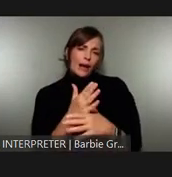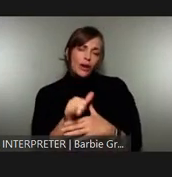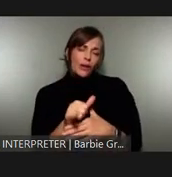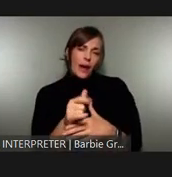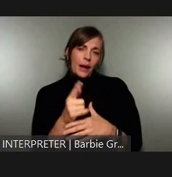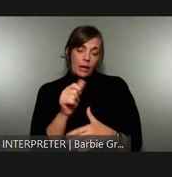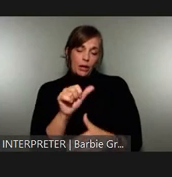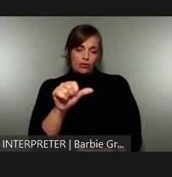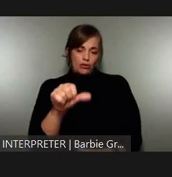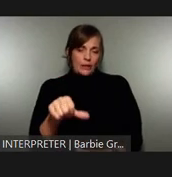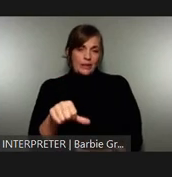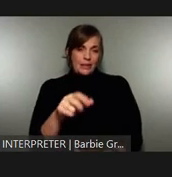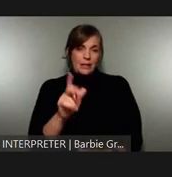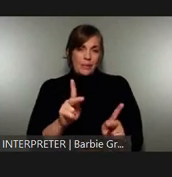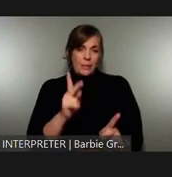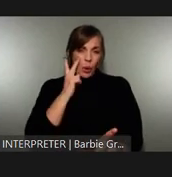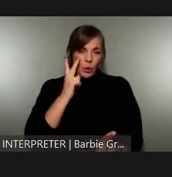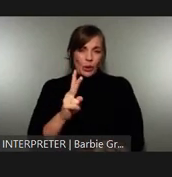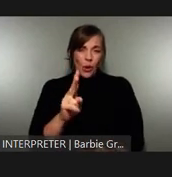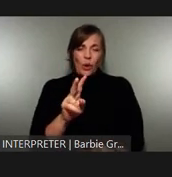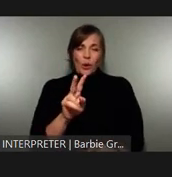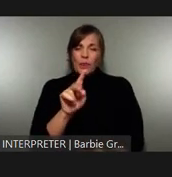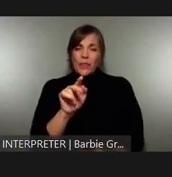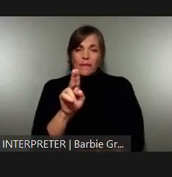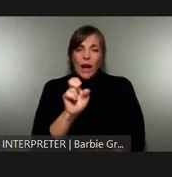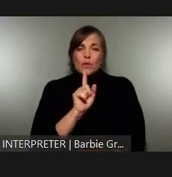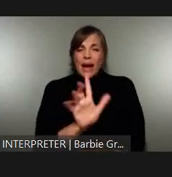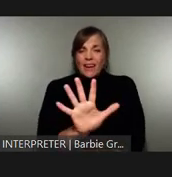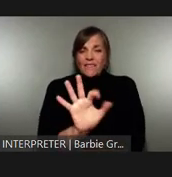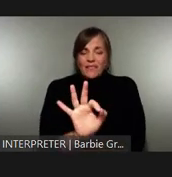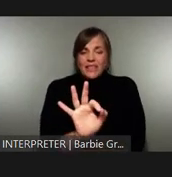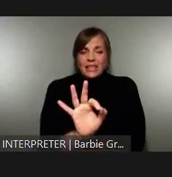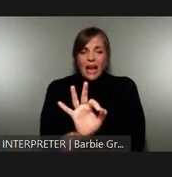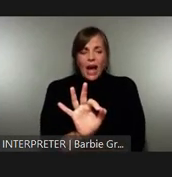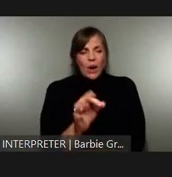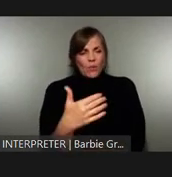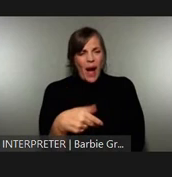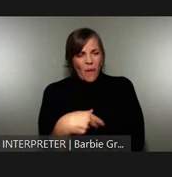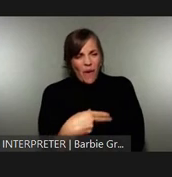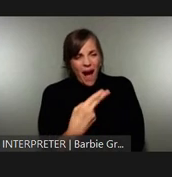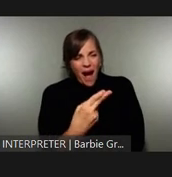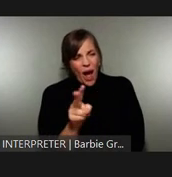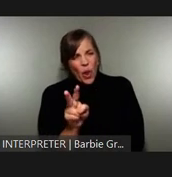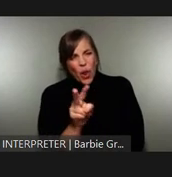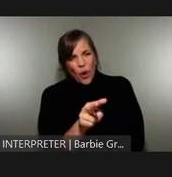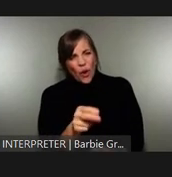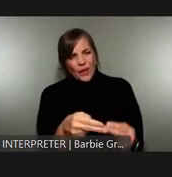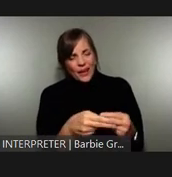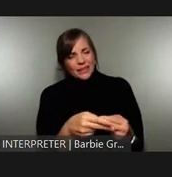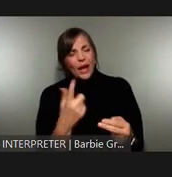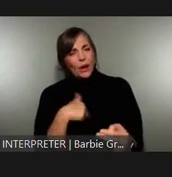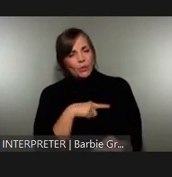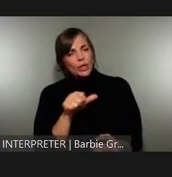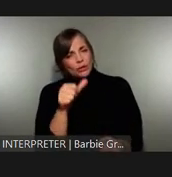that people saw was a 59, really high. It shouldn't be lost upon us if I share this slide with you that over